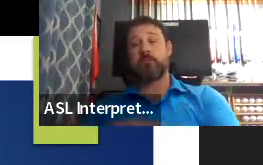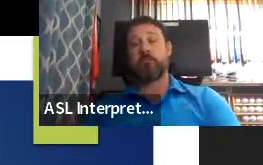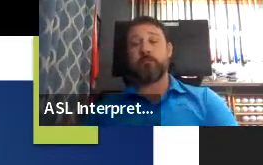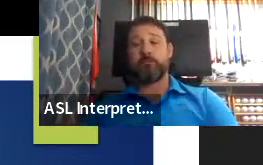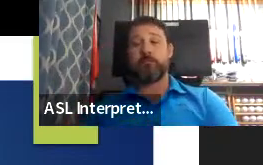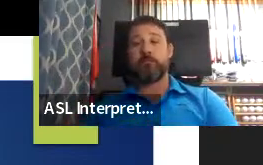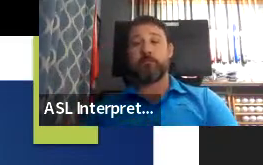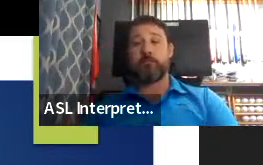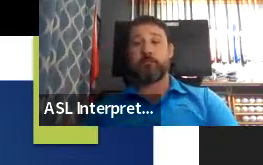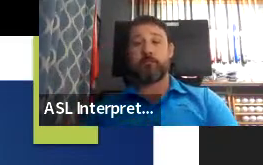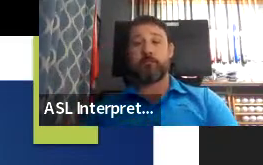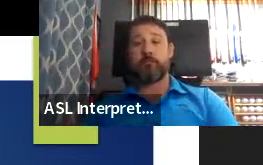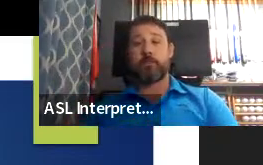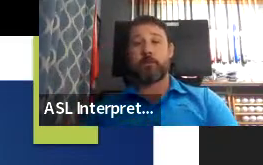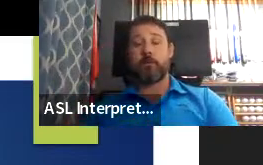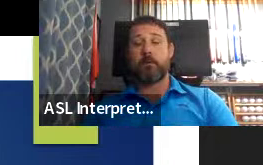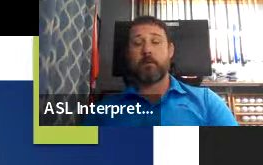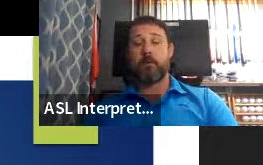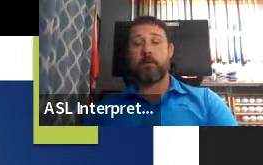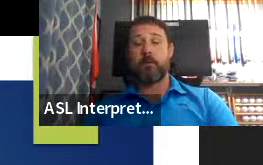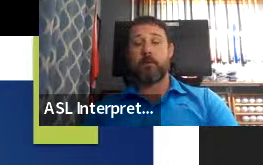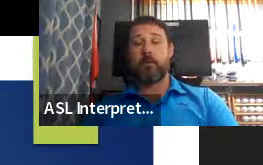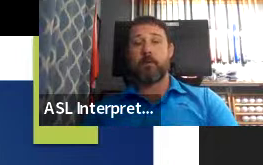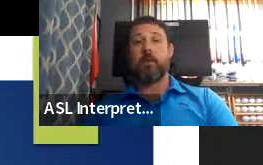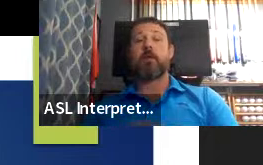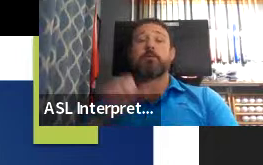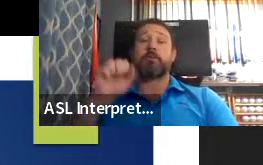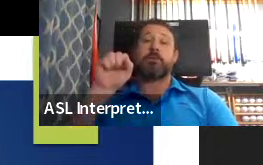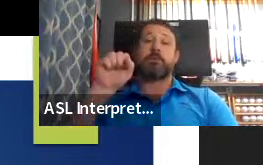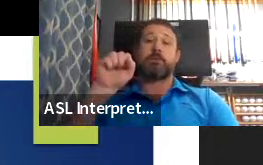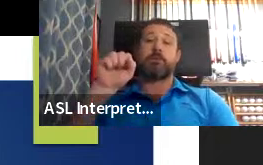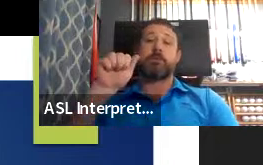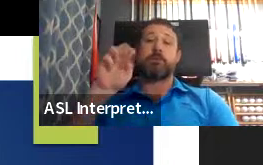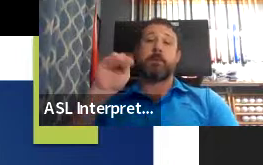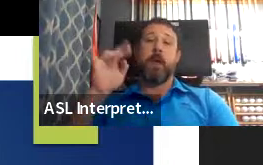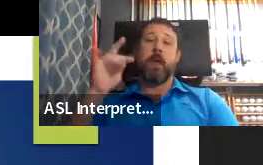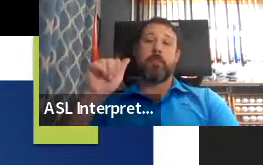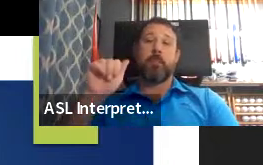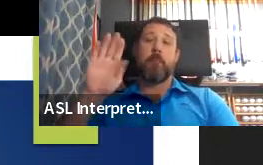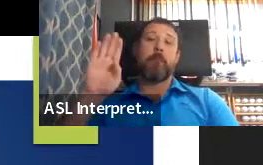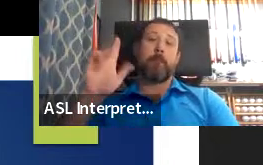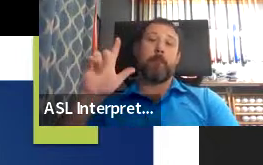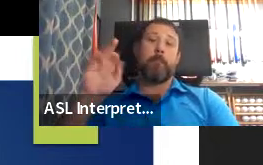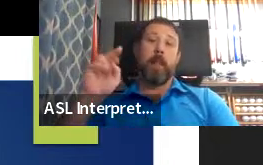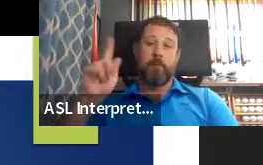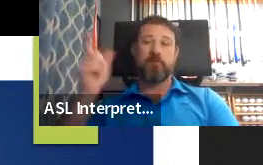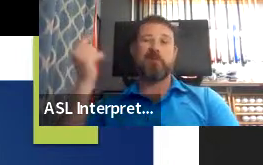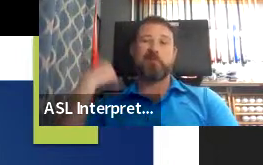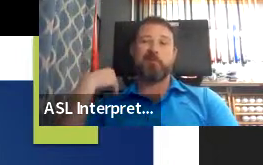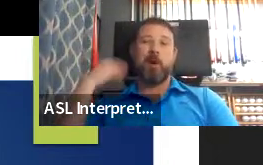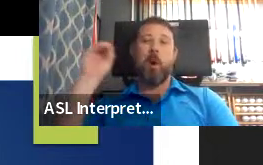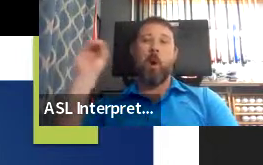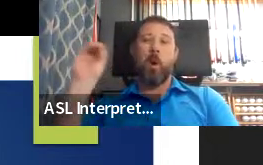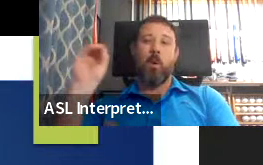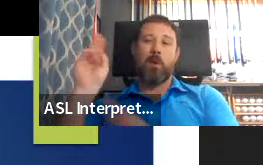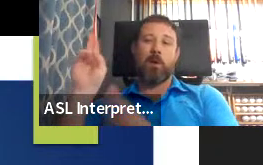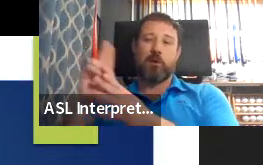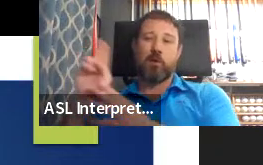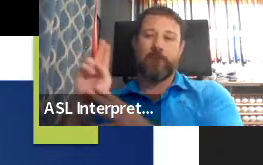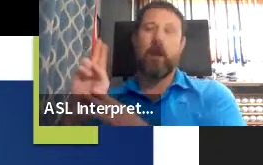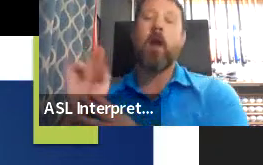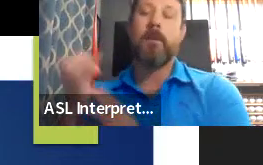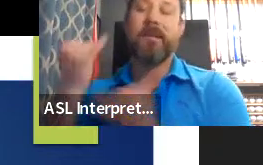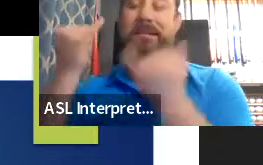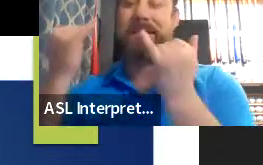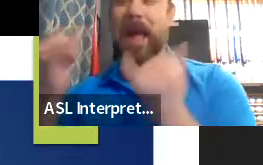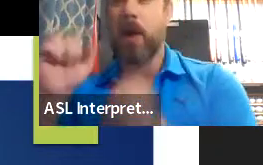school nurses were ignored. And finally, Samantha Blackburn, who many of you know, used to be at Oakland Unified and was in the school health centers and is